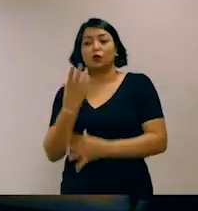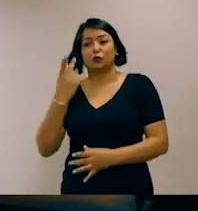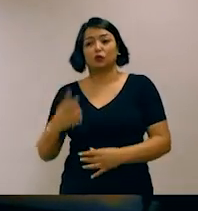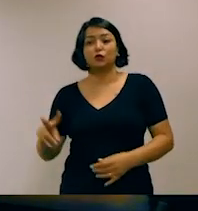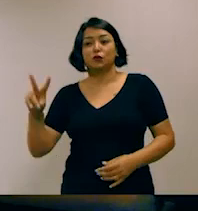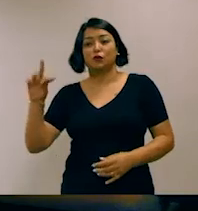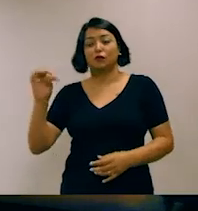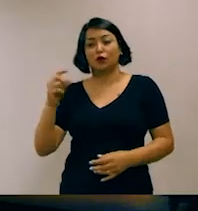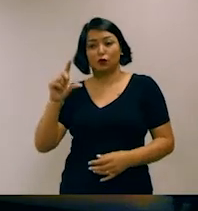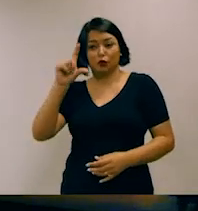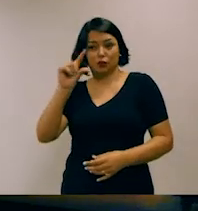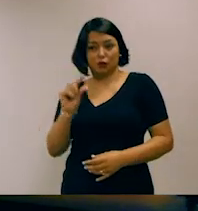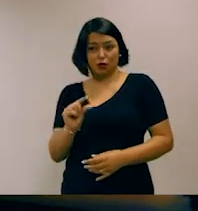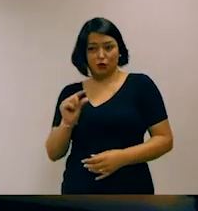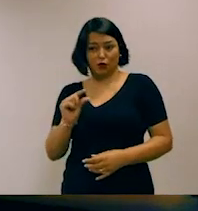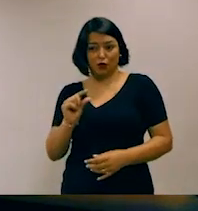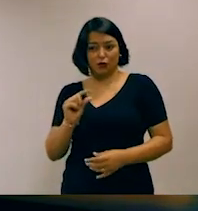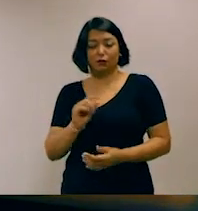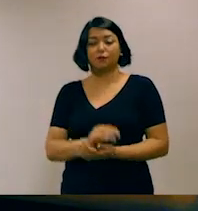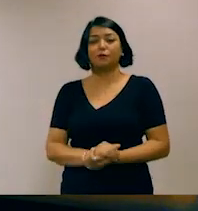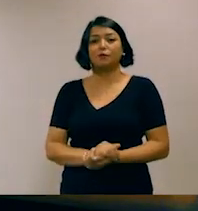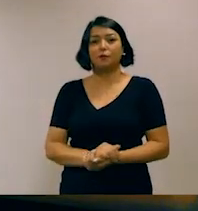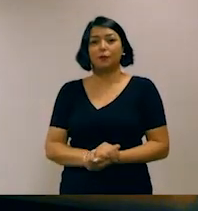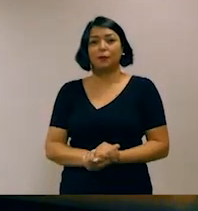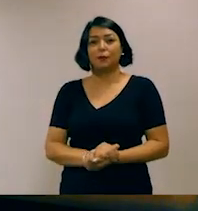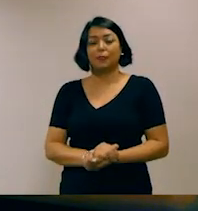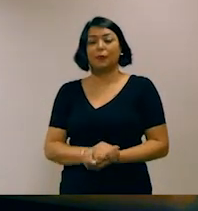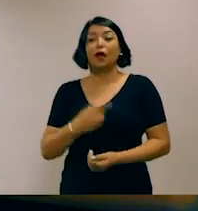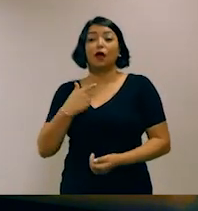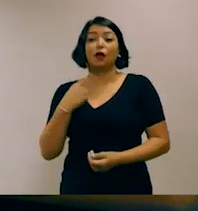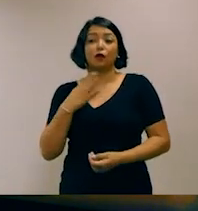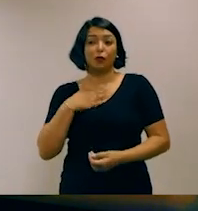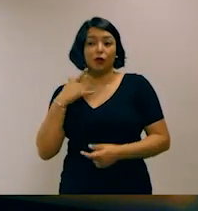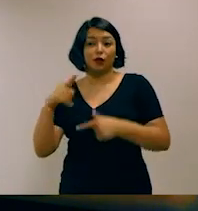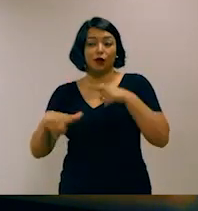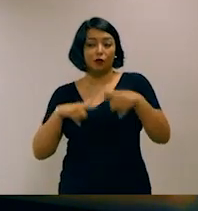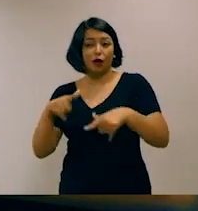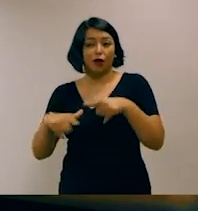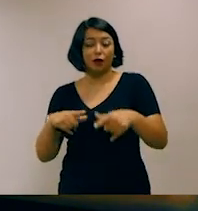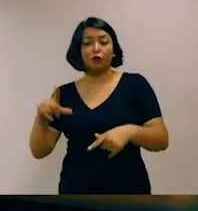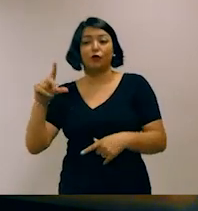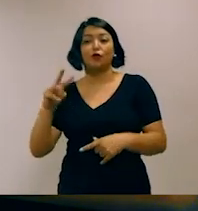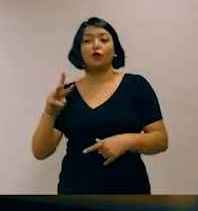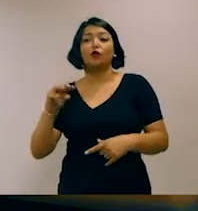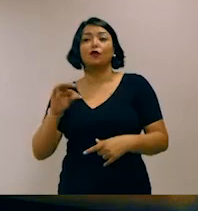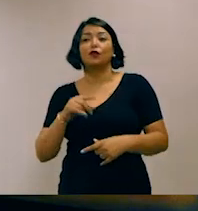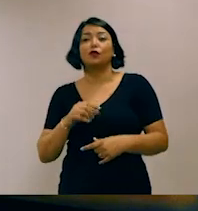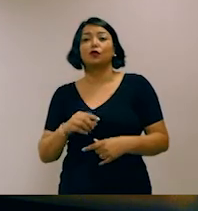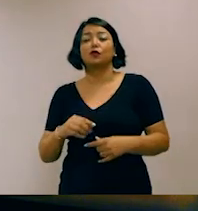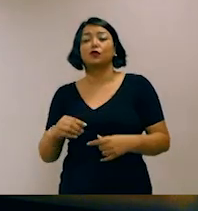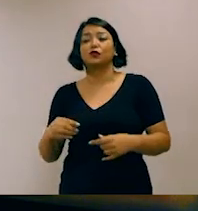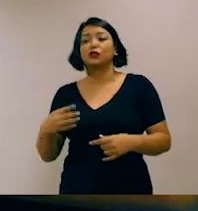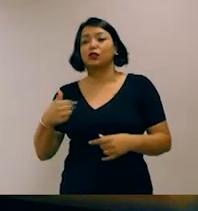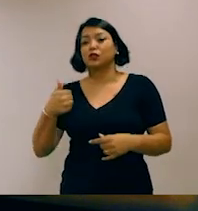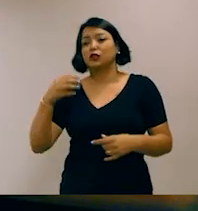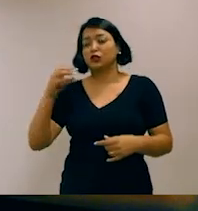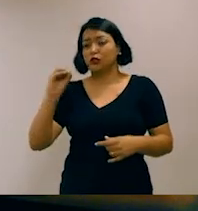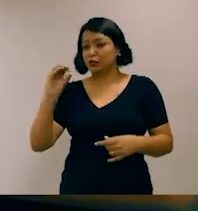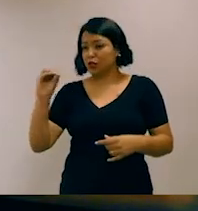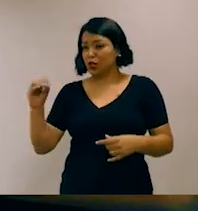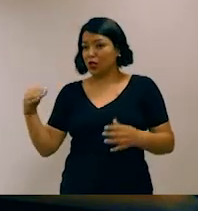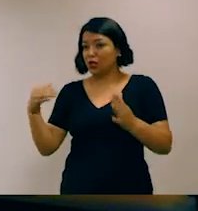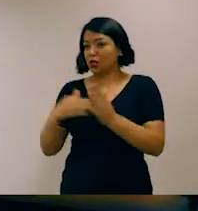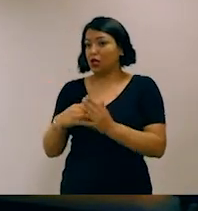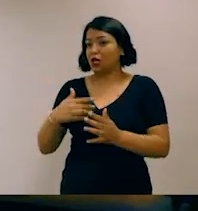modern techniques of word embedding, they have smaller vectors. And for my thesis, I worked with vectors